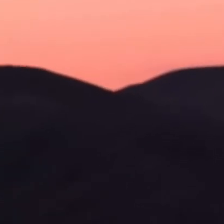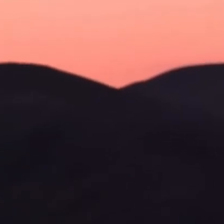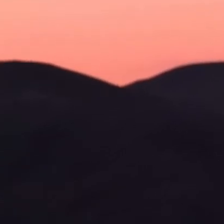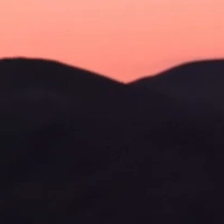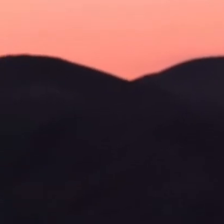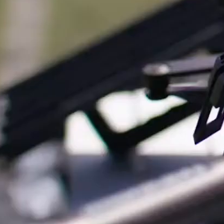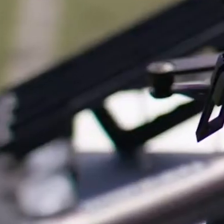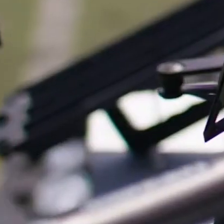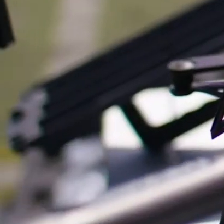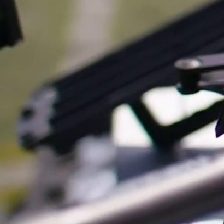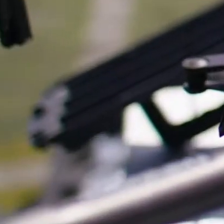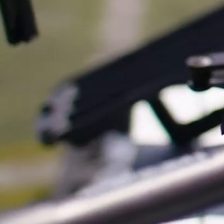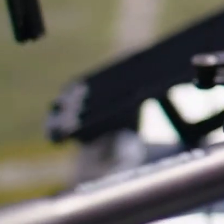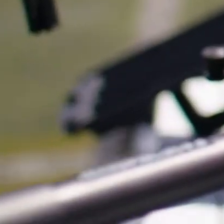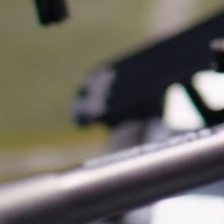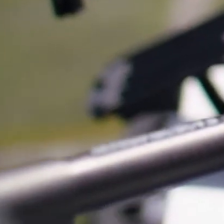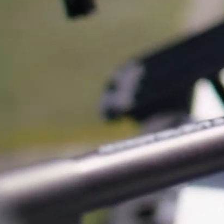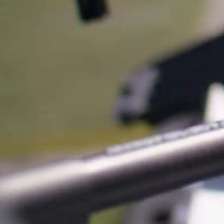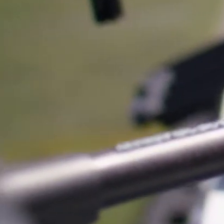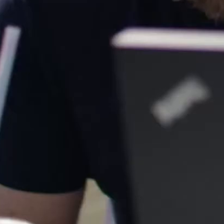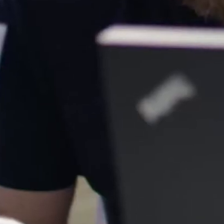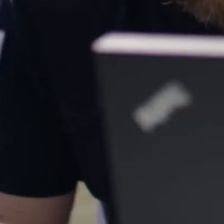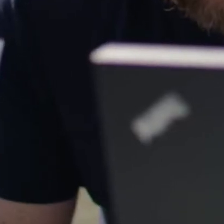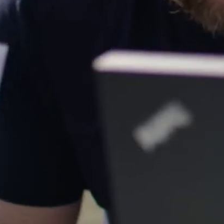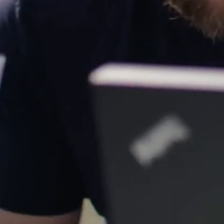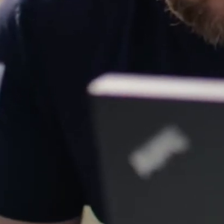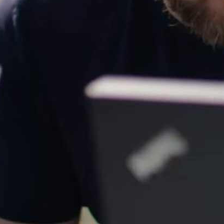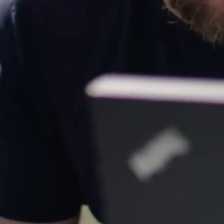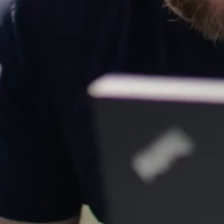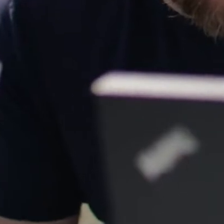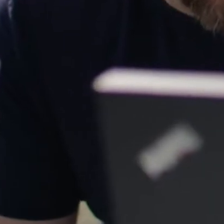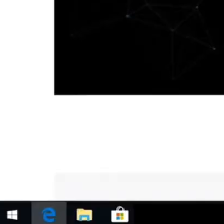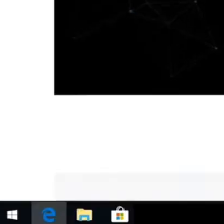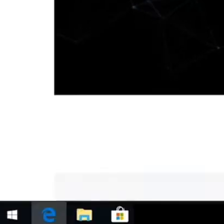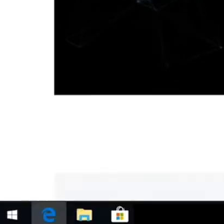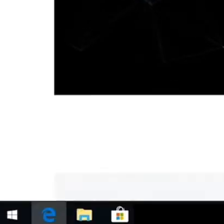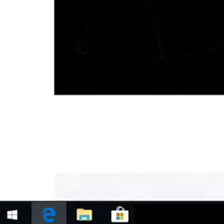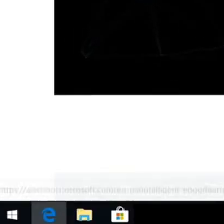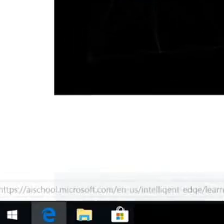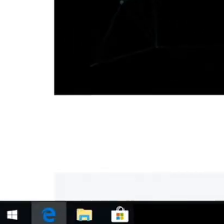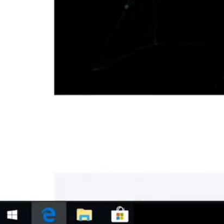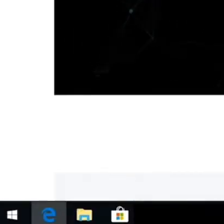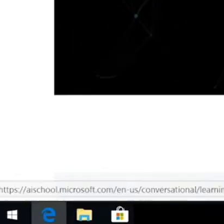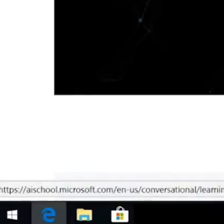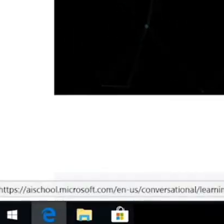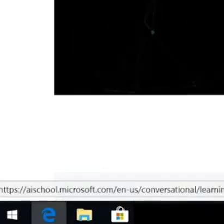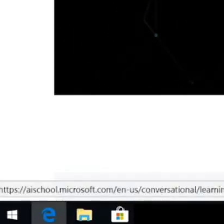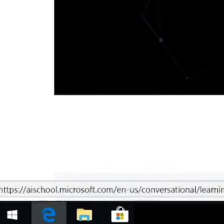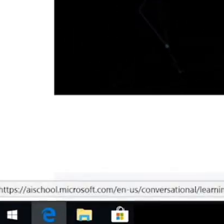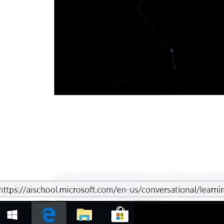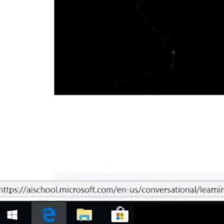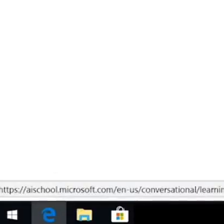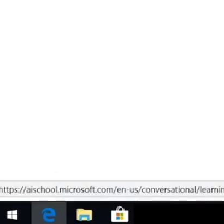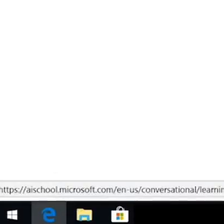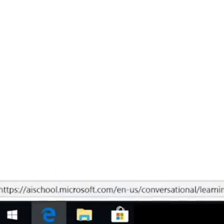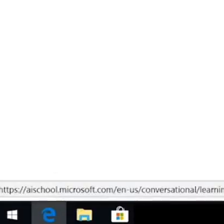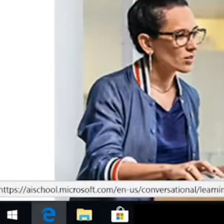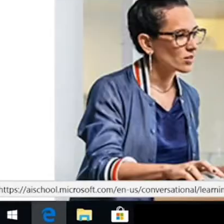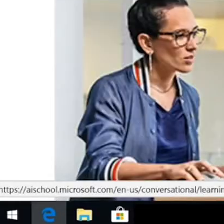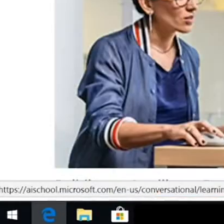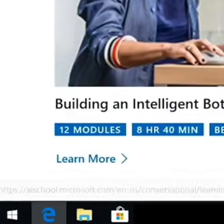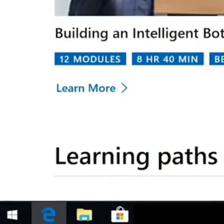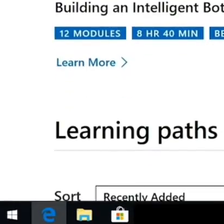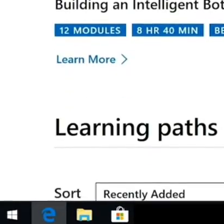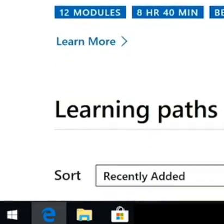cloud data center or not on premises with large servers is actually reality today. With Microsoft AI Lab and AI School, you can discover